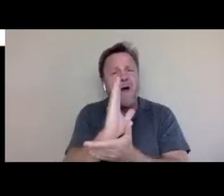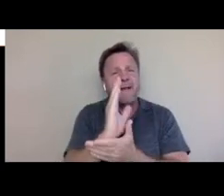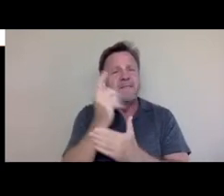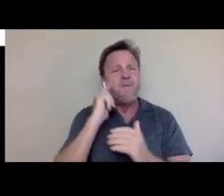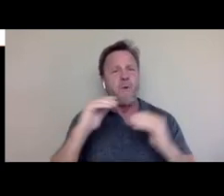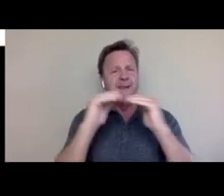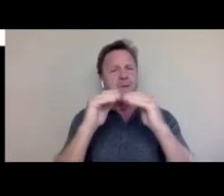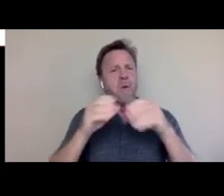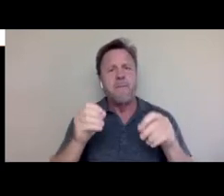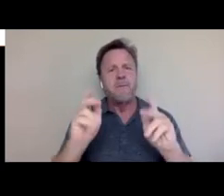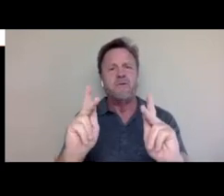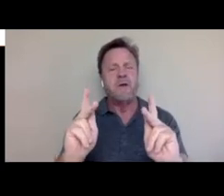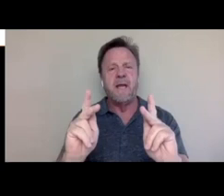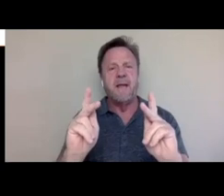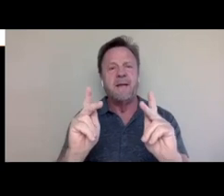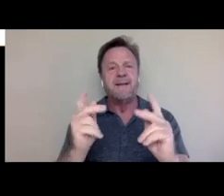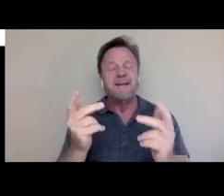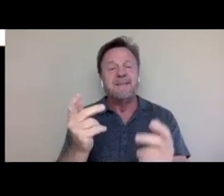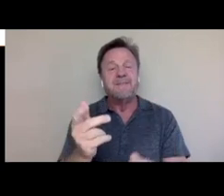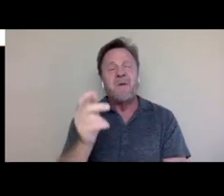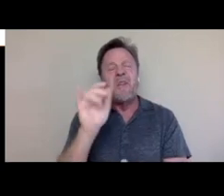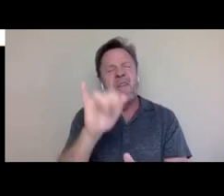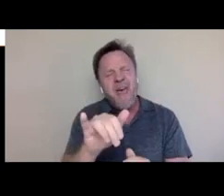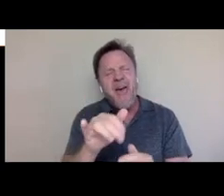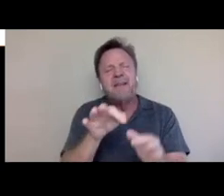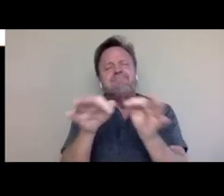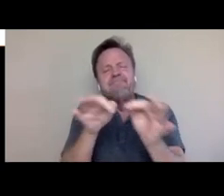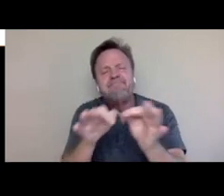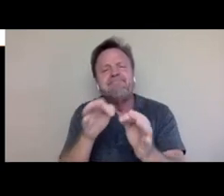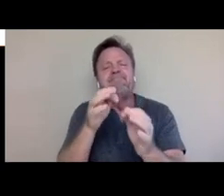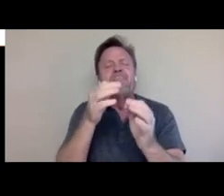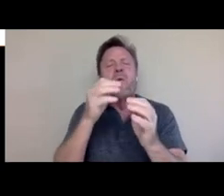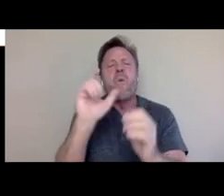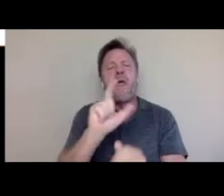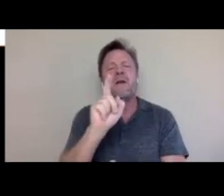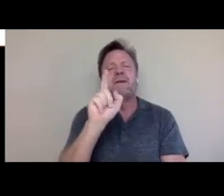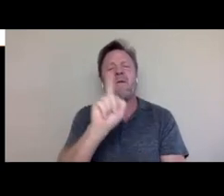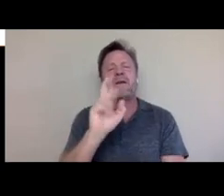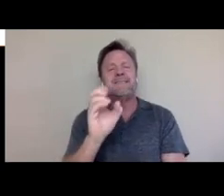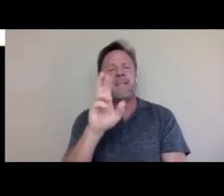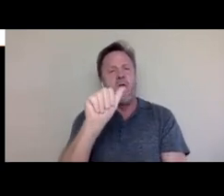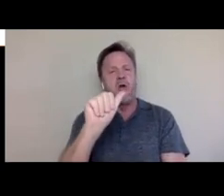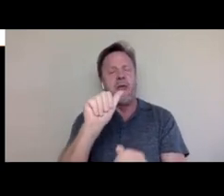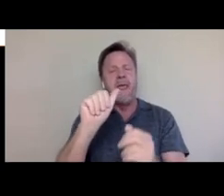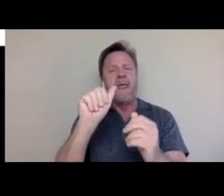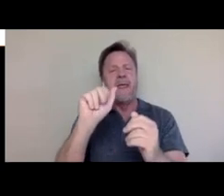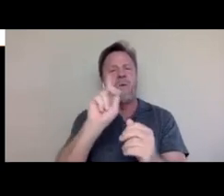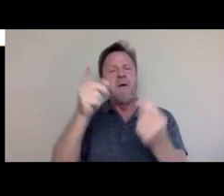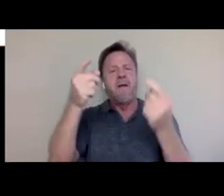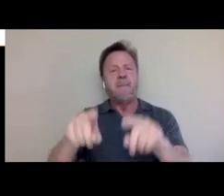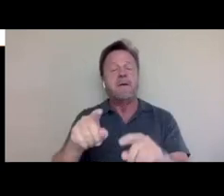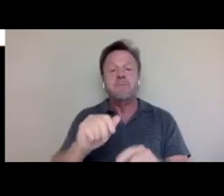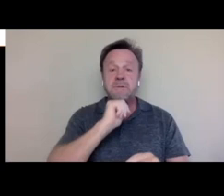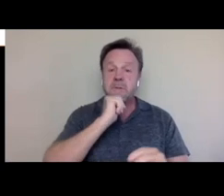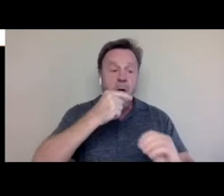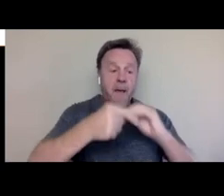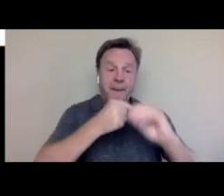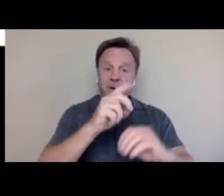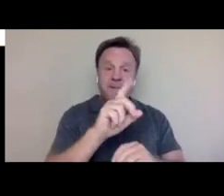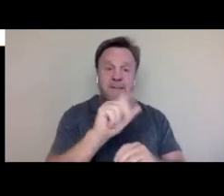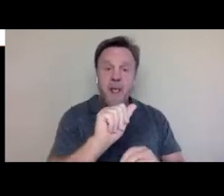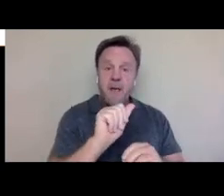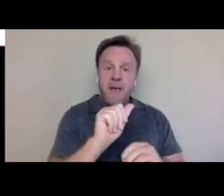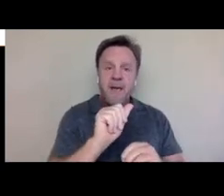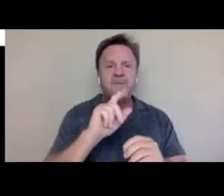opportunity. So that's a context of where CRA came into being. It wasn't about disability. It really was about